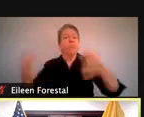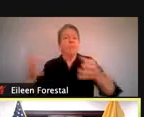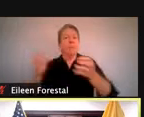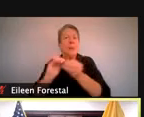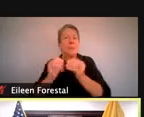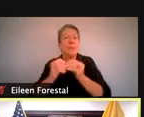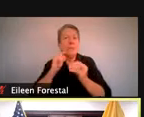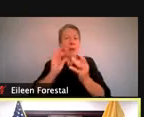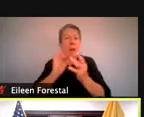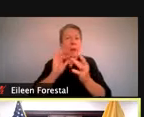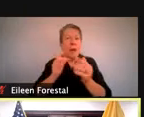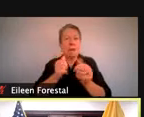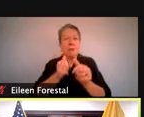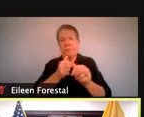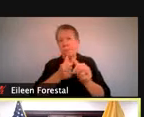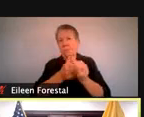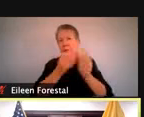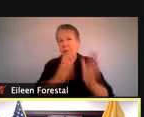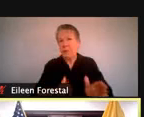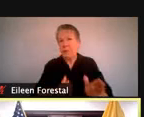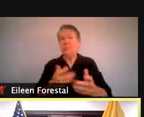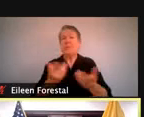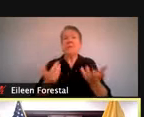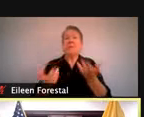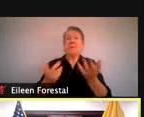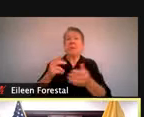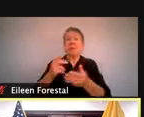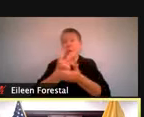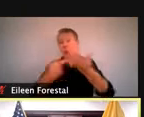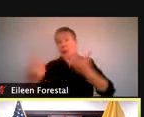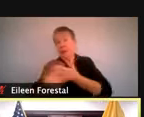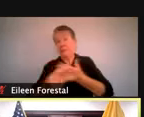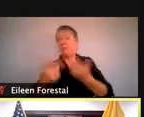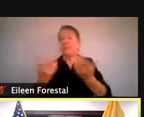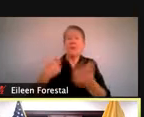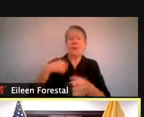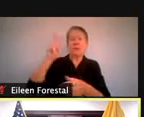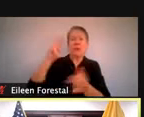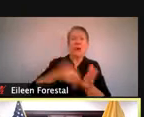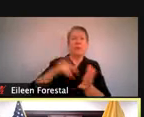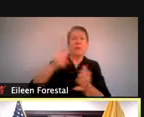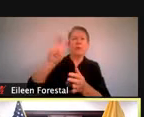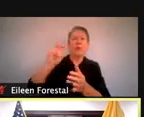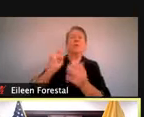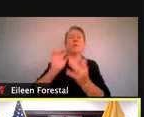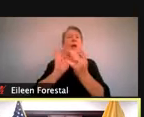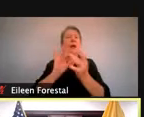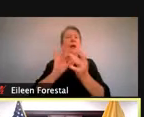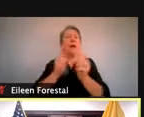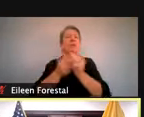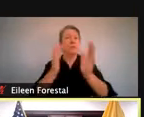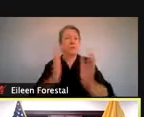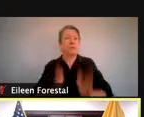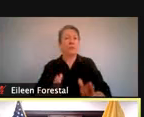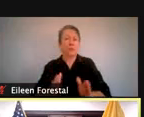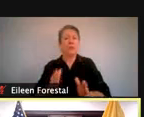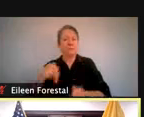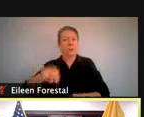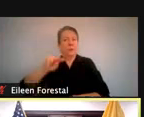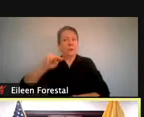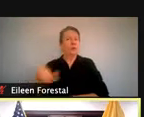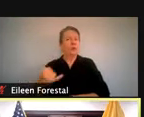2,100 contact tracers working throughout the state to support the local health departments. Our partners